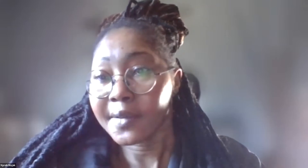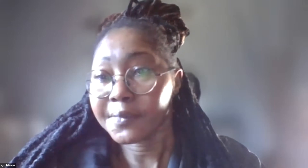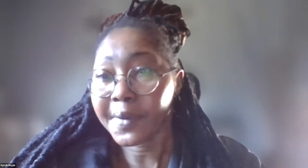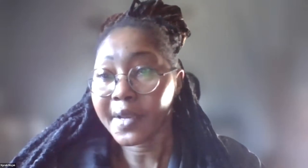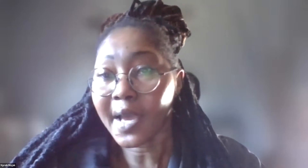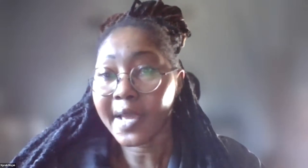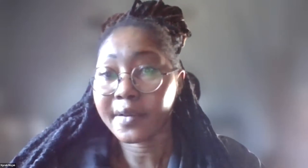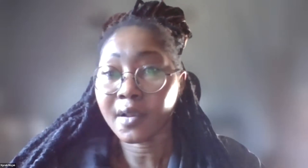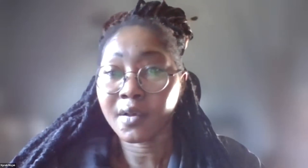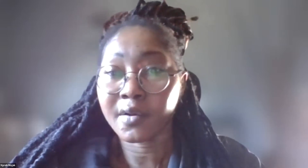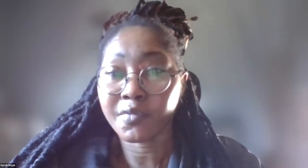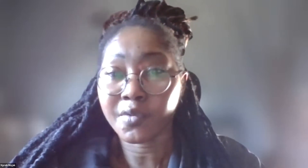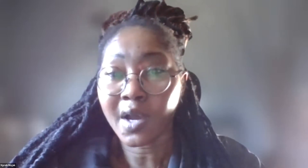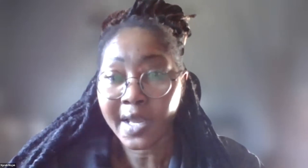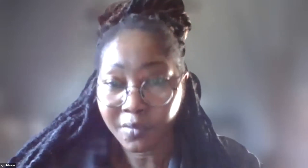hard, but